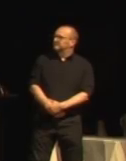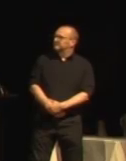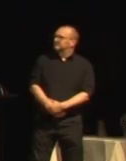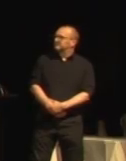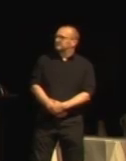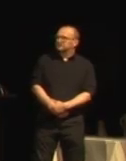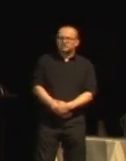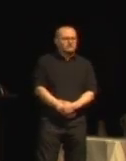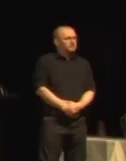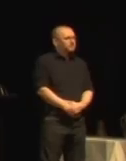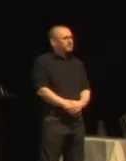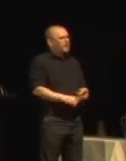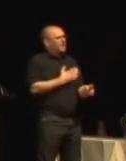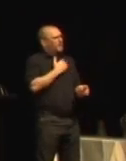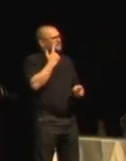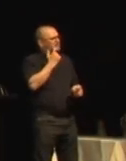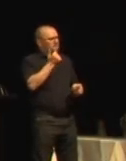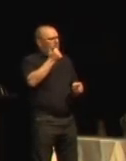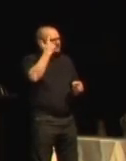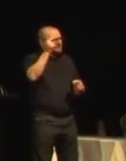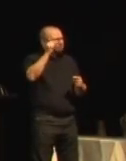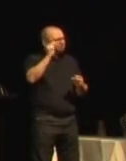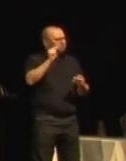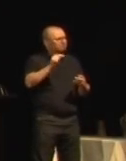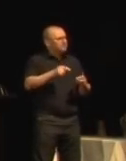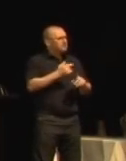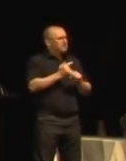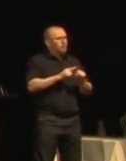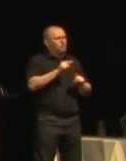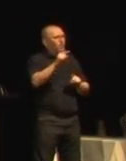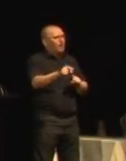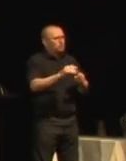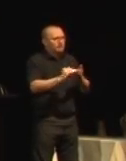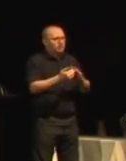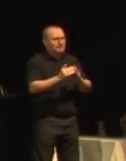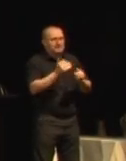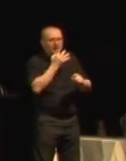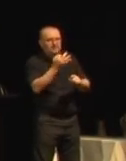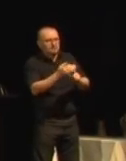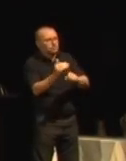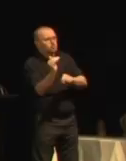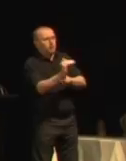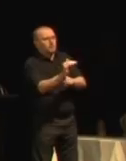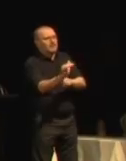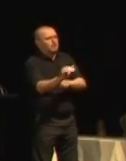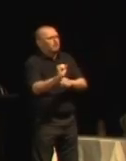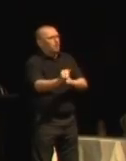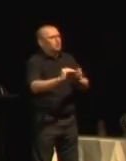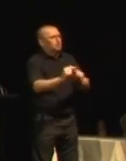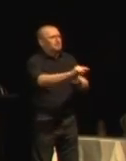paid attendance to the conference. So many great ideas. Thank you. Can we go back to the slides,